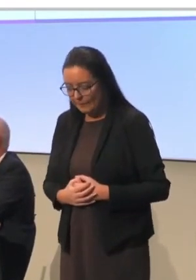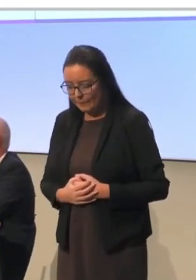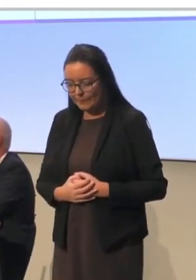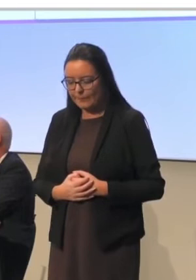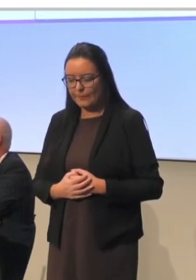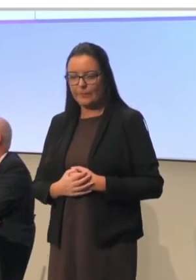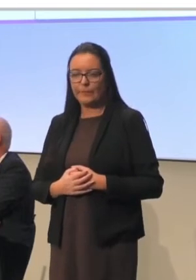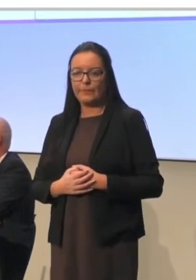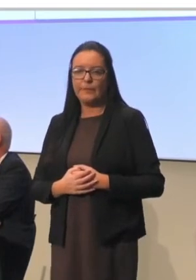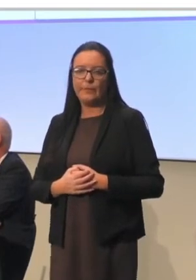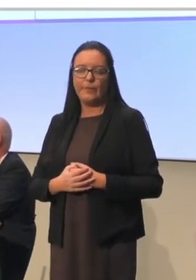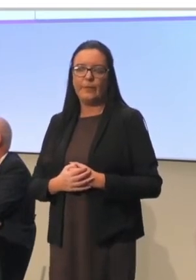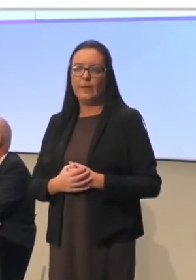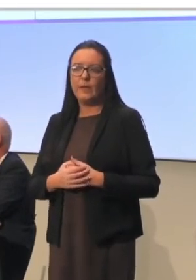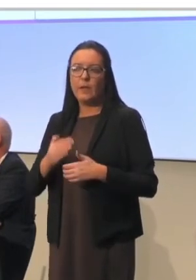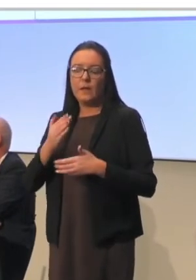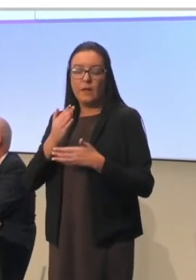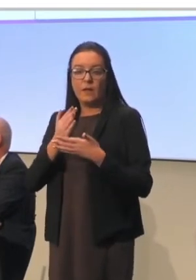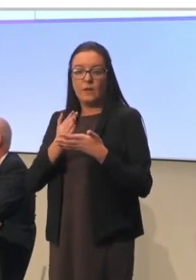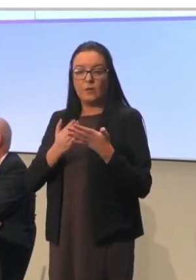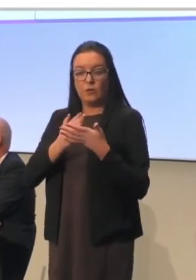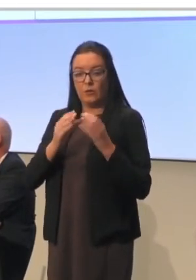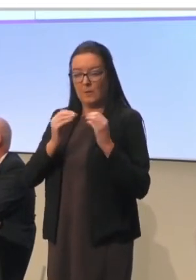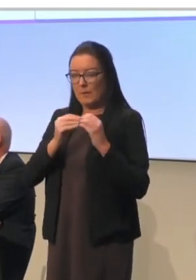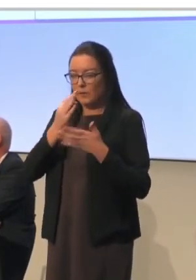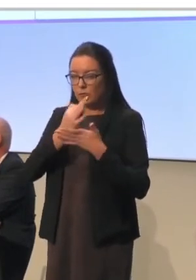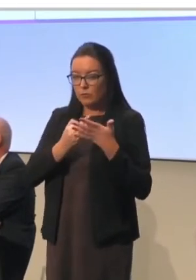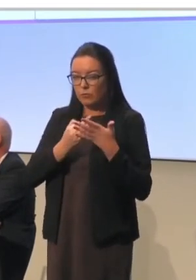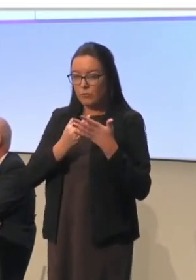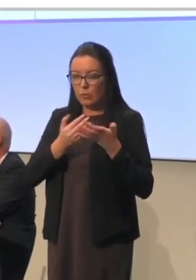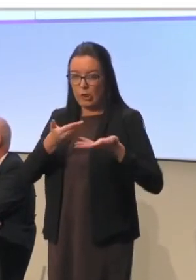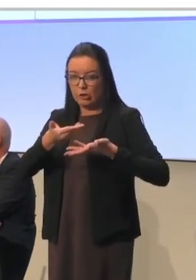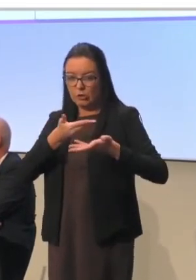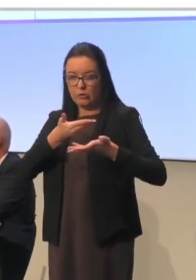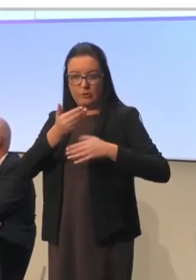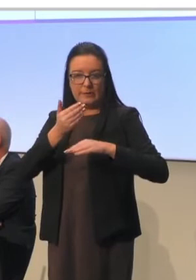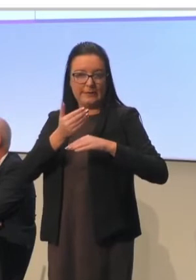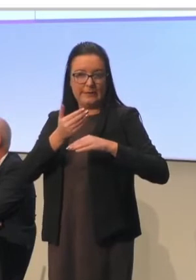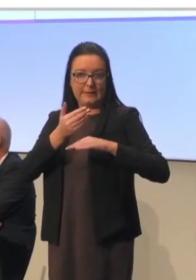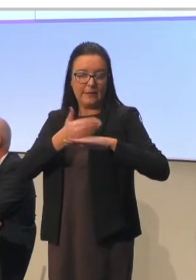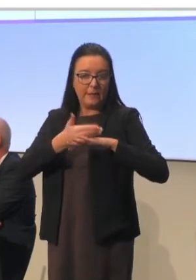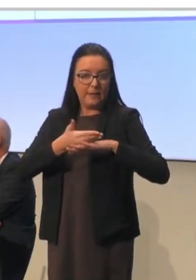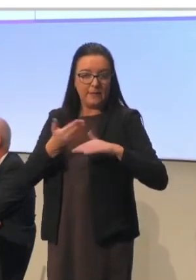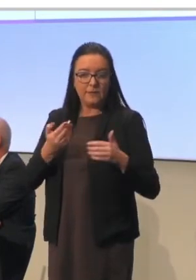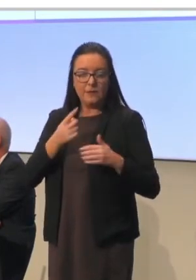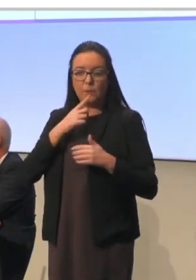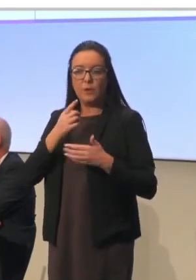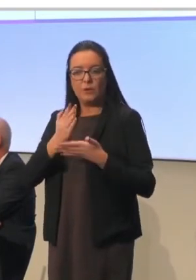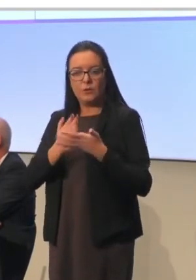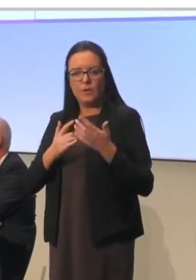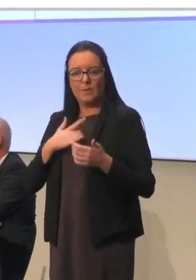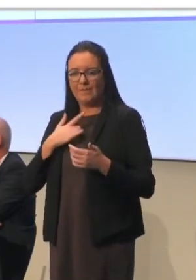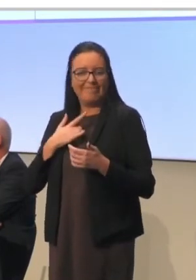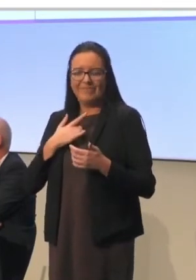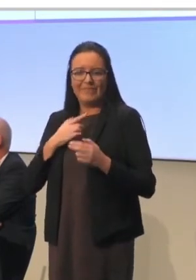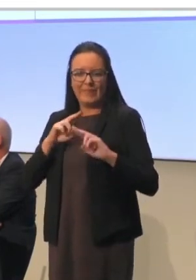So yeah, very few mentioned a lack of career guidance. Most felt that they were getting career guidance, but some felt that it wasn't quite the guidance that they